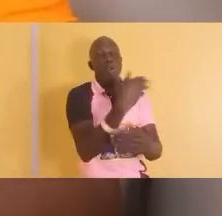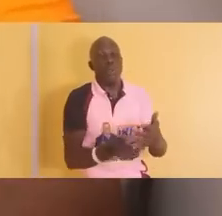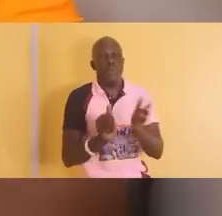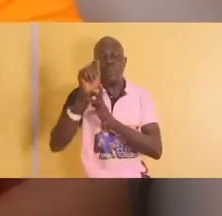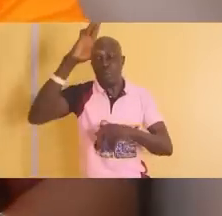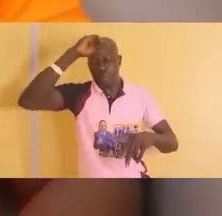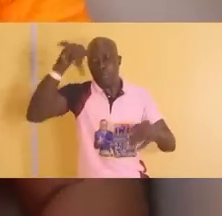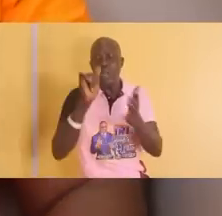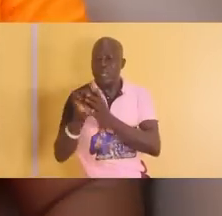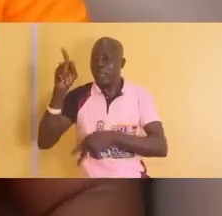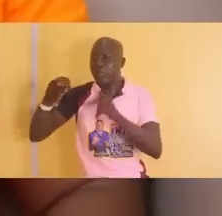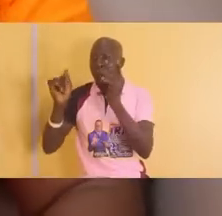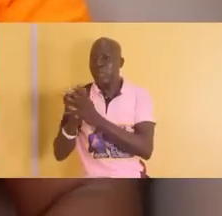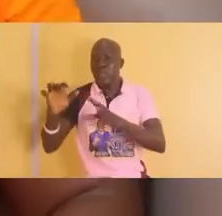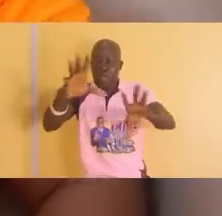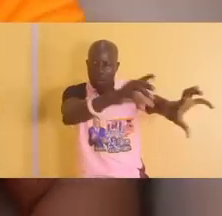Every man can.